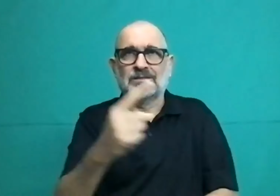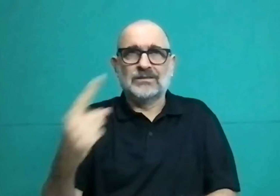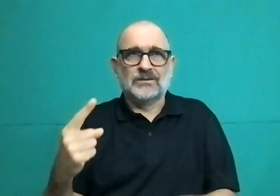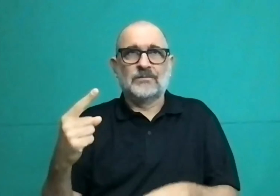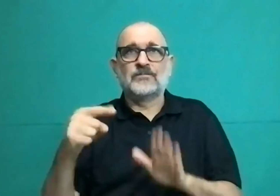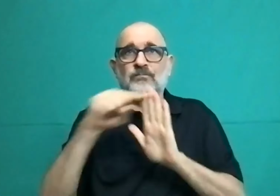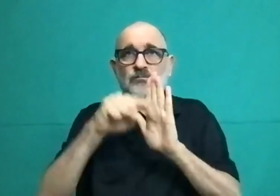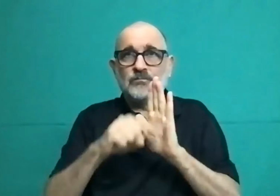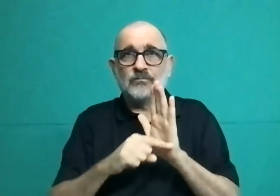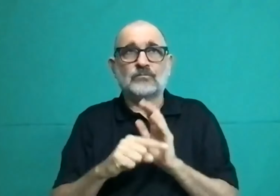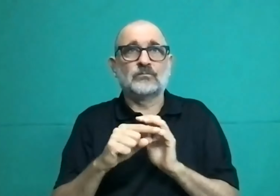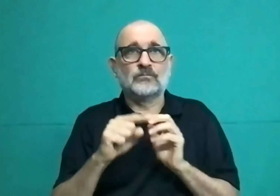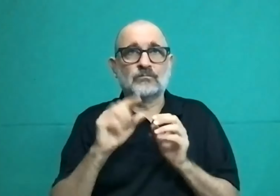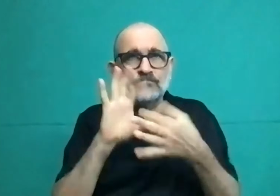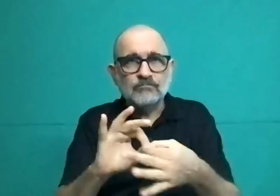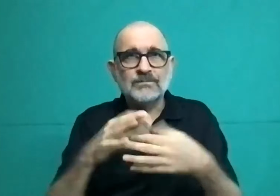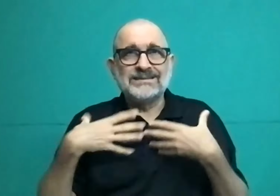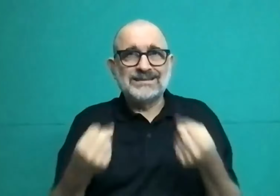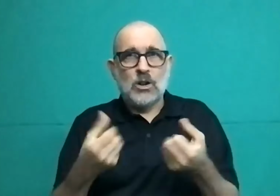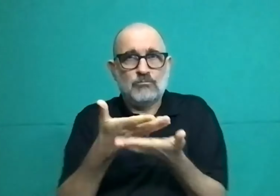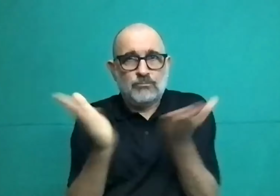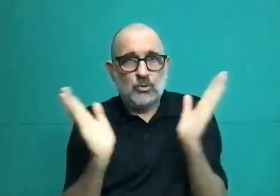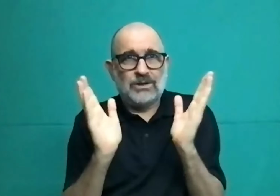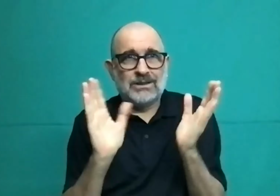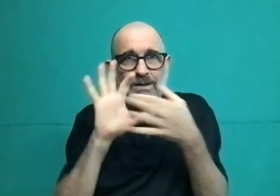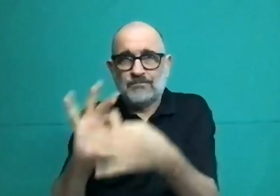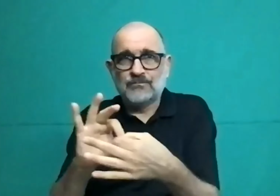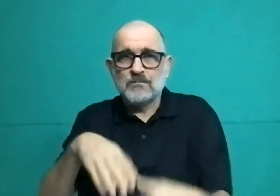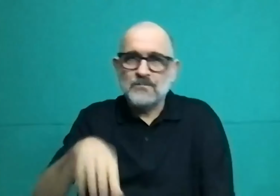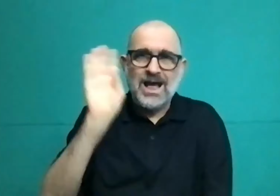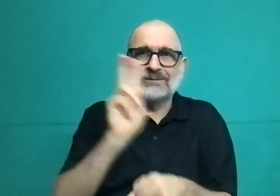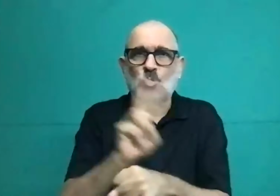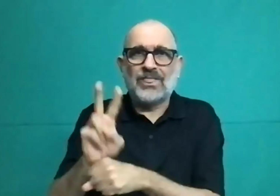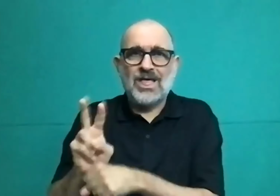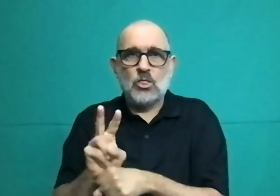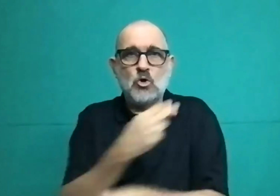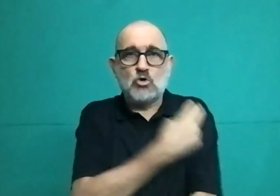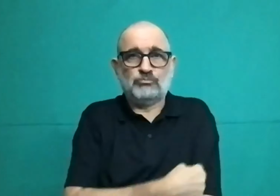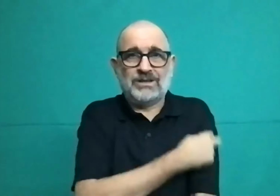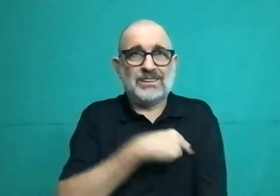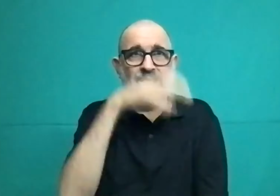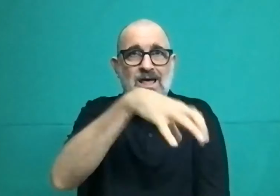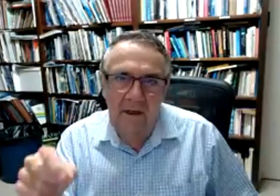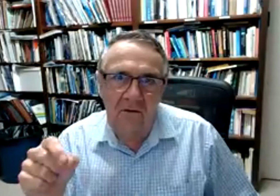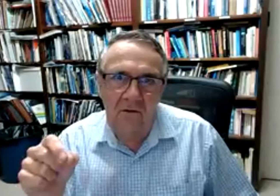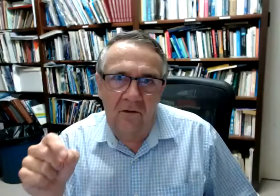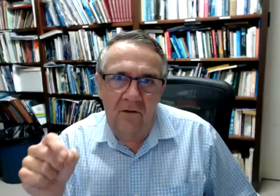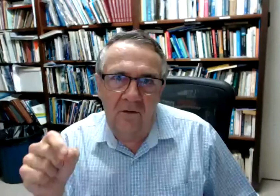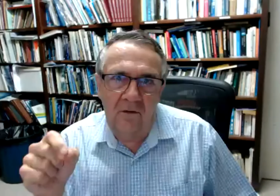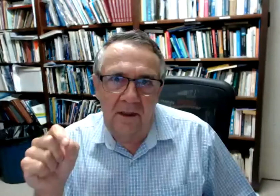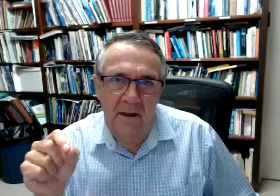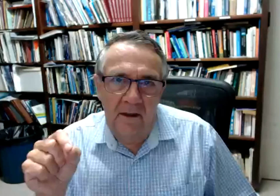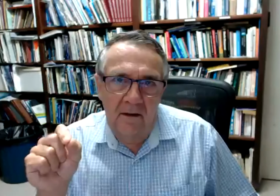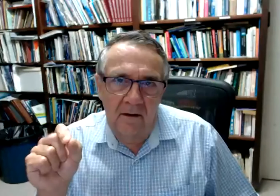services, surgical services, palliative care, so many other things. So I think it needs to